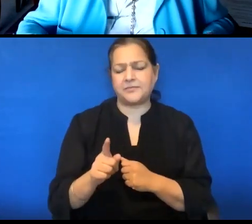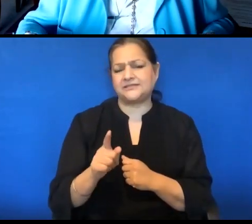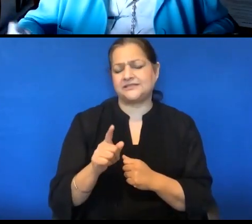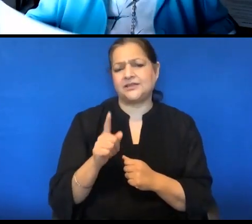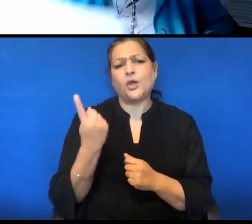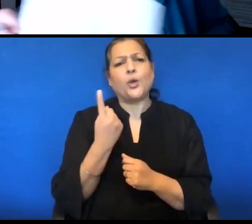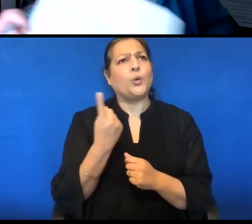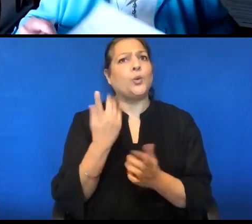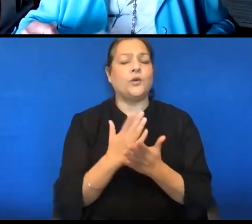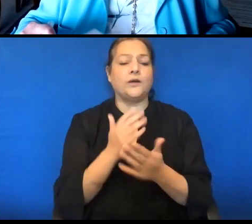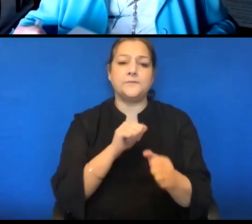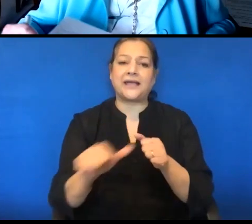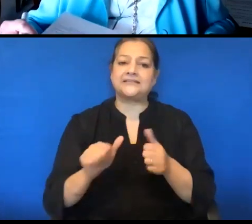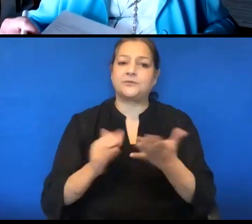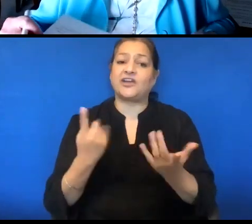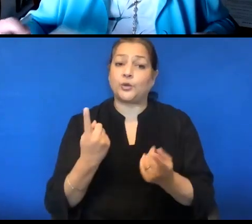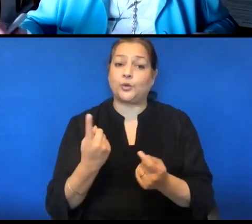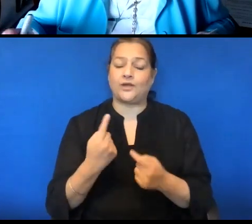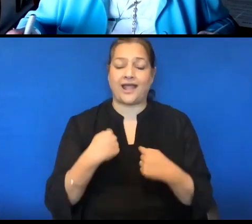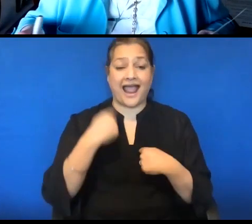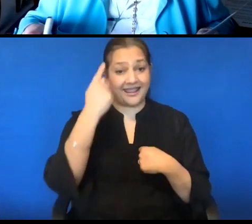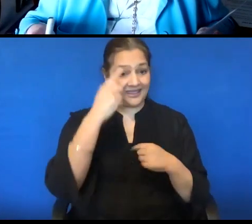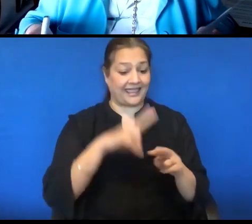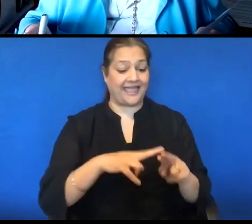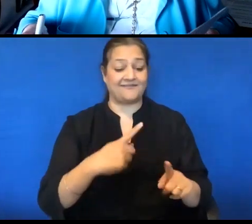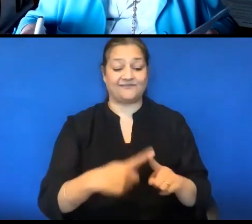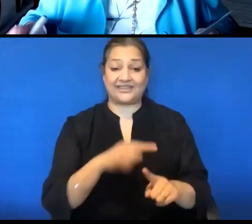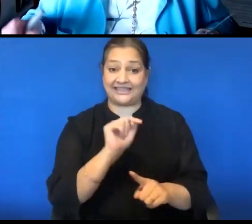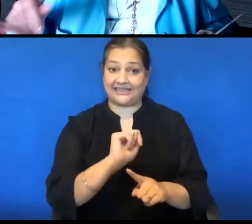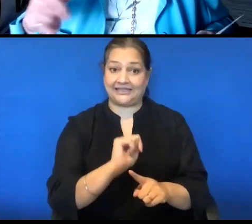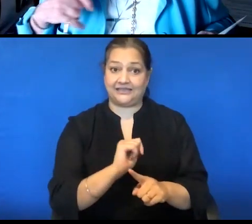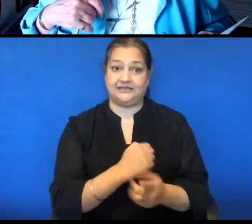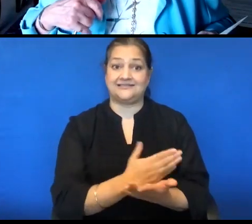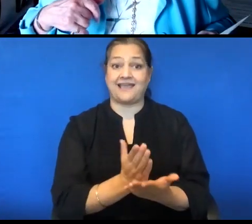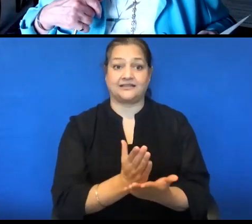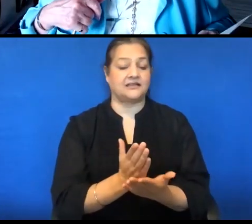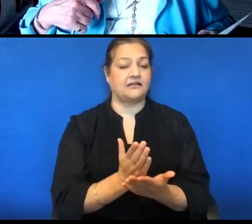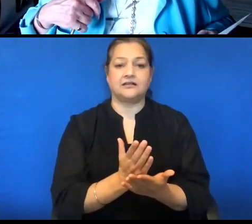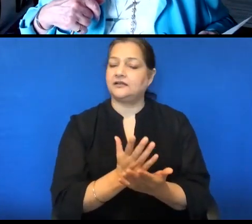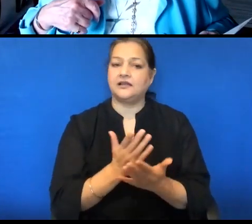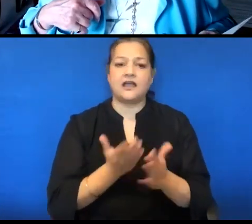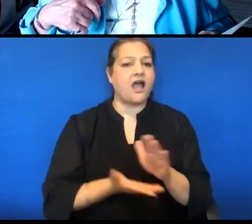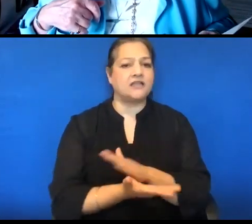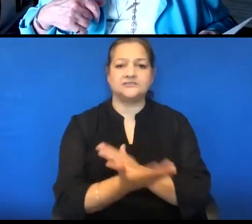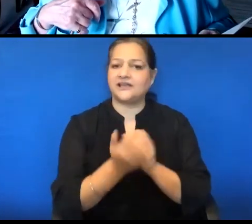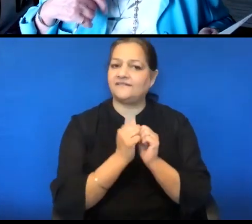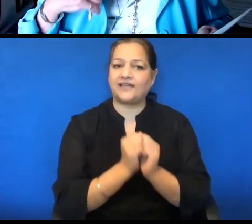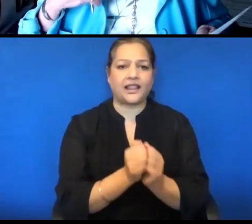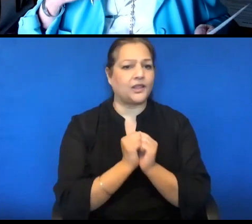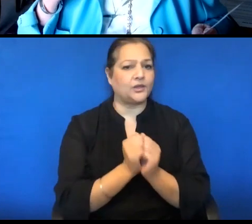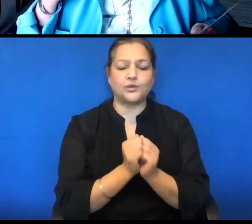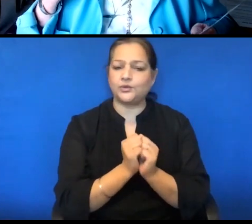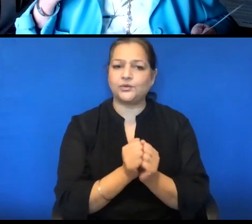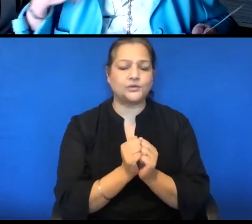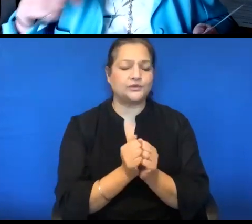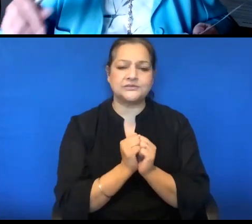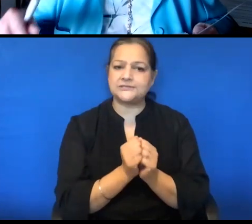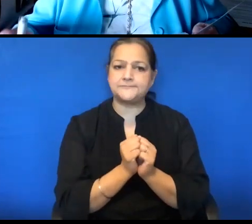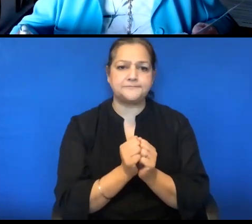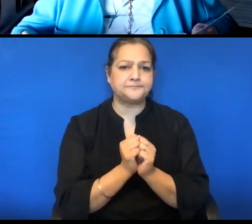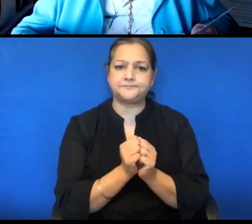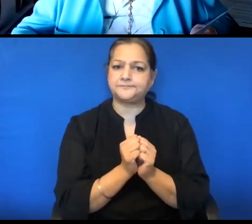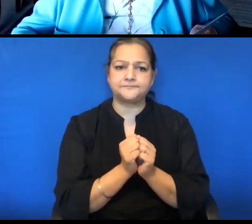Well, I think the FE sector has been massively undervalued in this. For me, it's a sector which needs